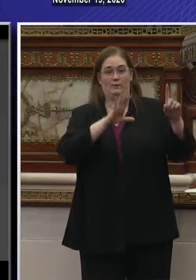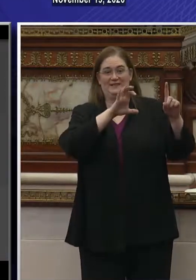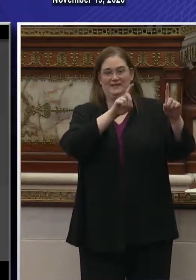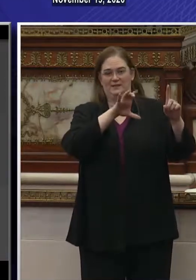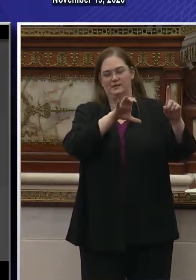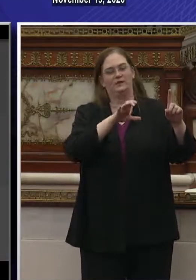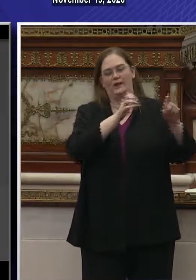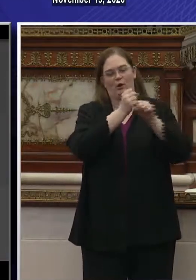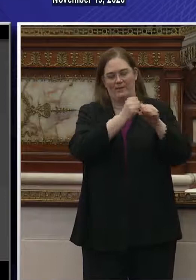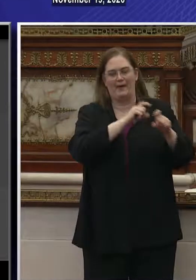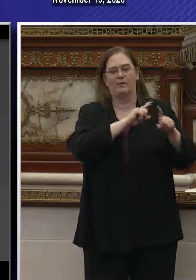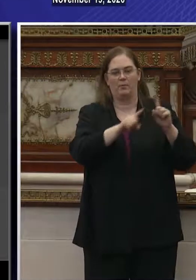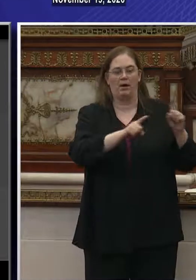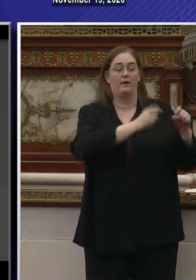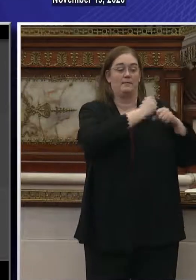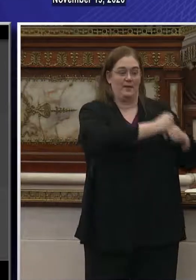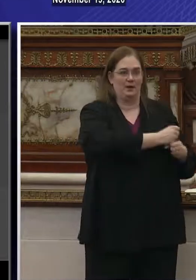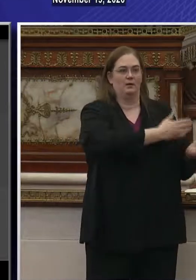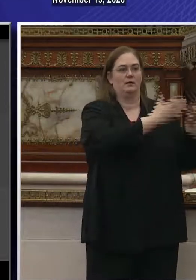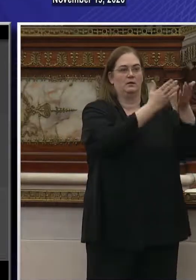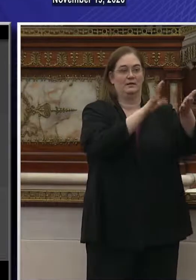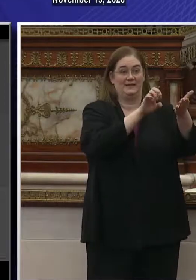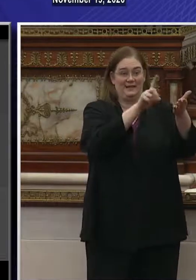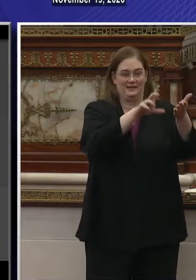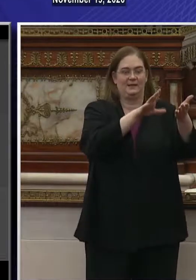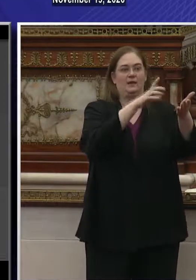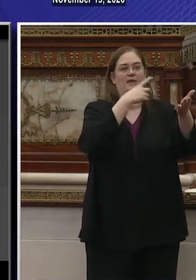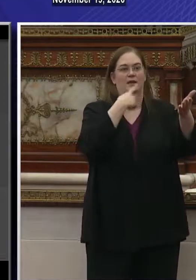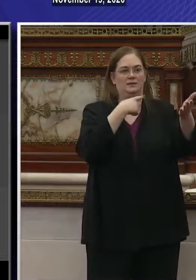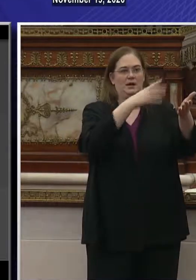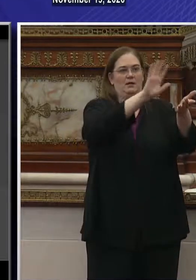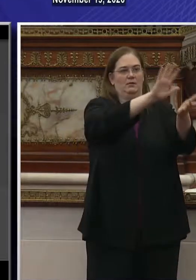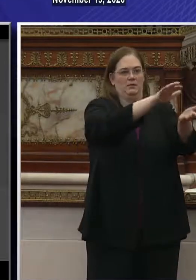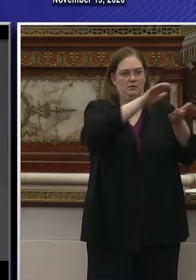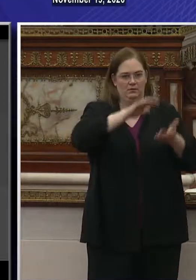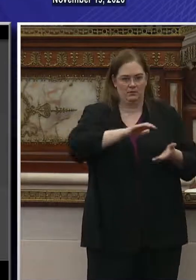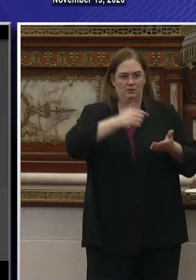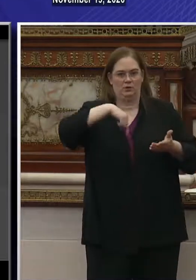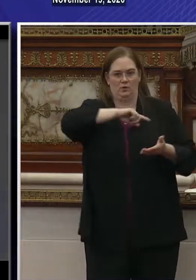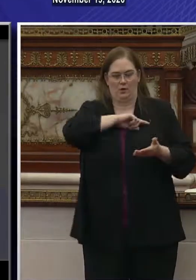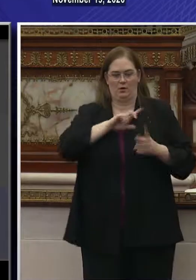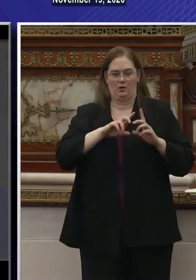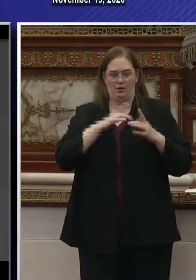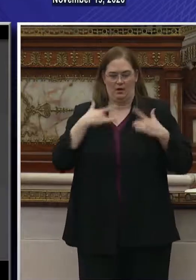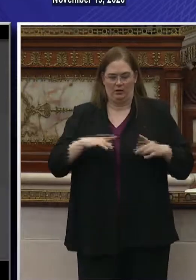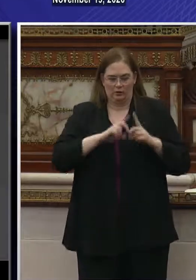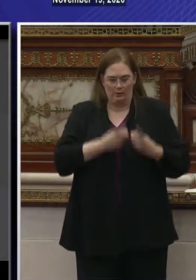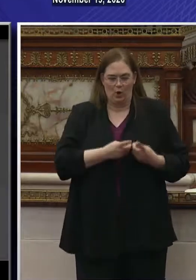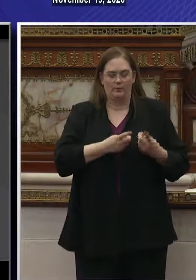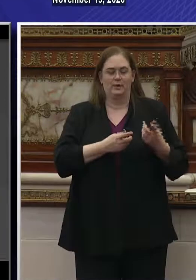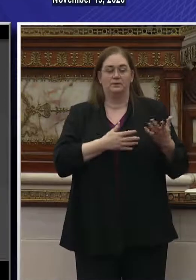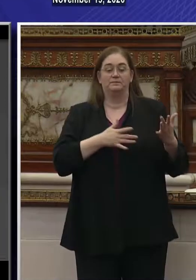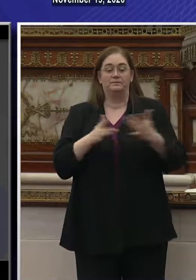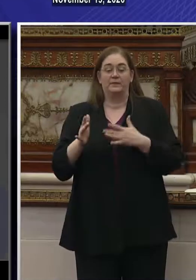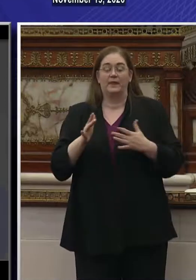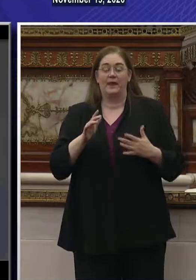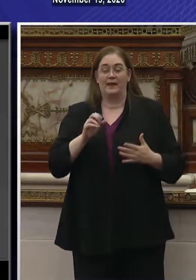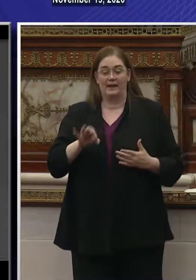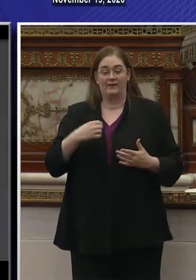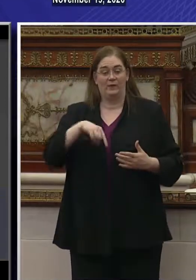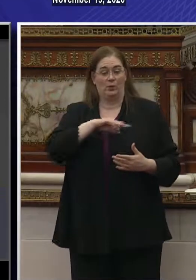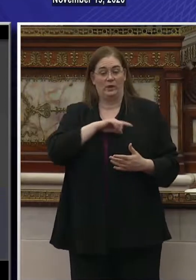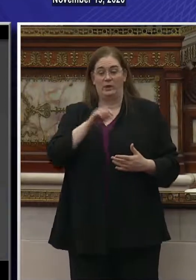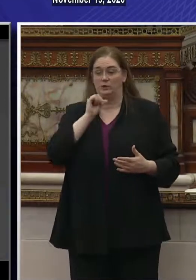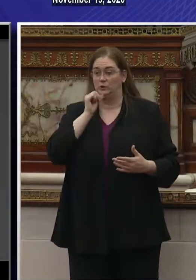not the manufacturers, but they're the ones who will be releasing it to the health department and our partners. And if we